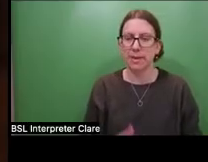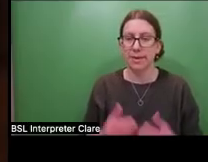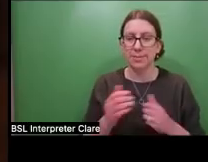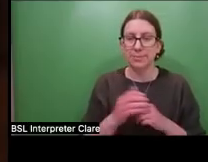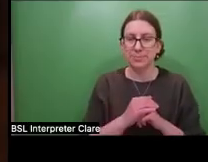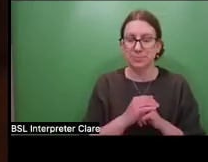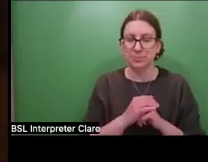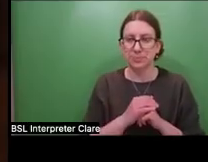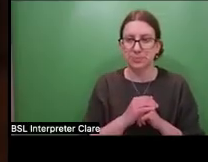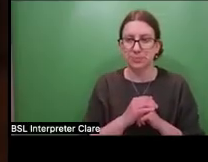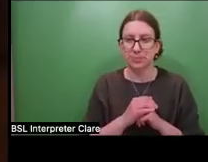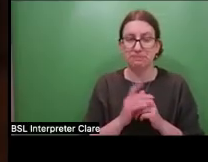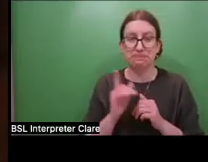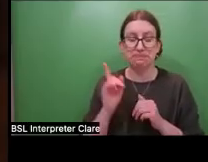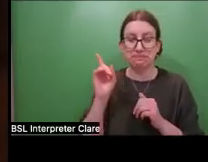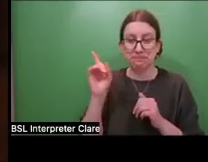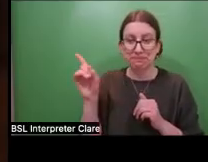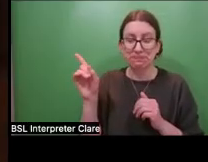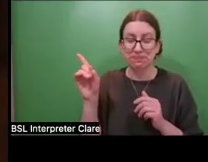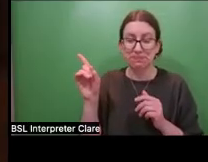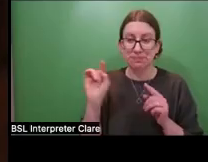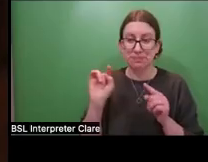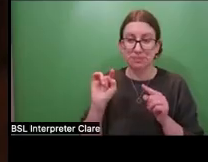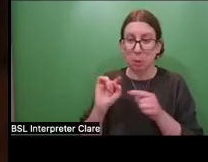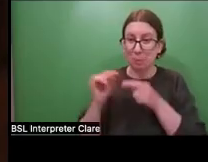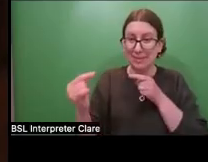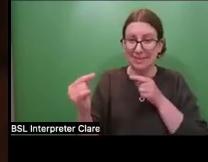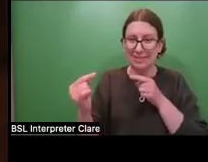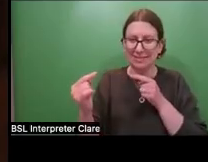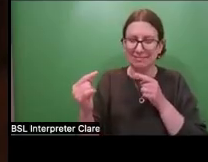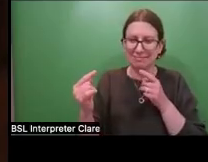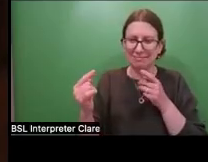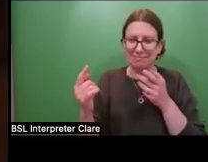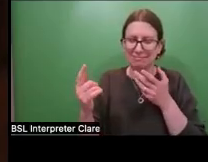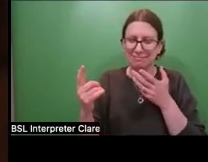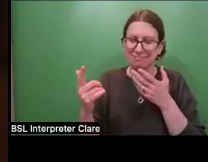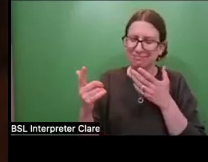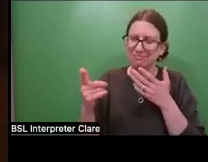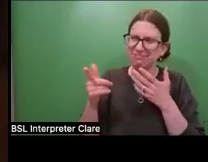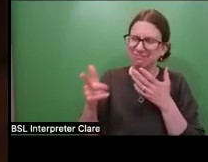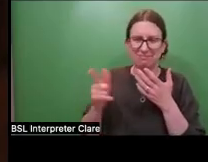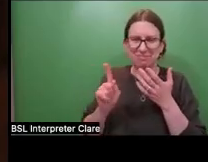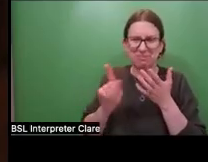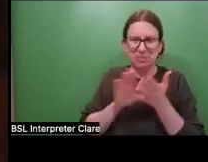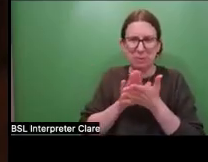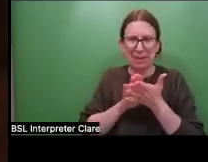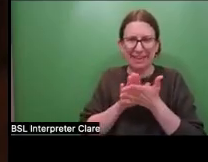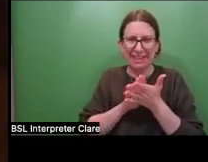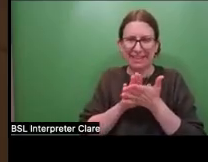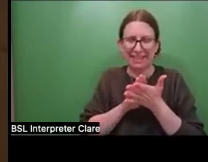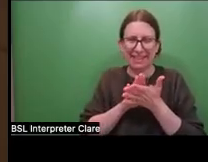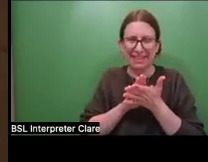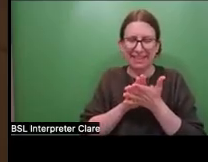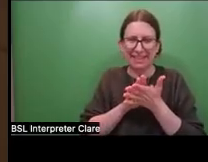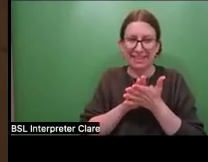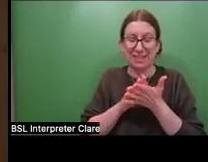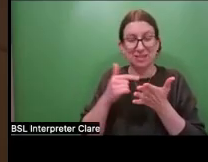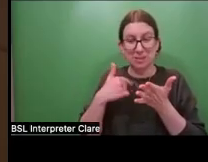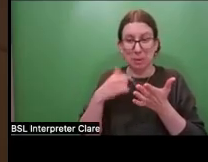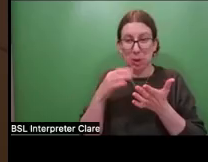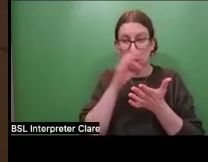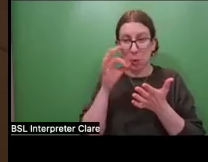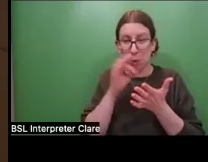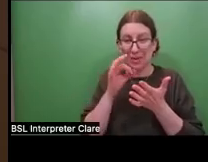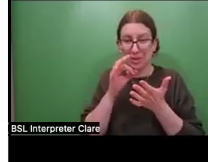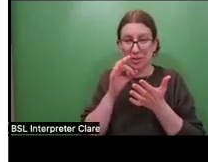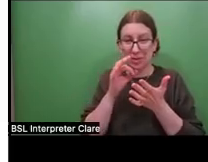So that's a complete opposite to the question, in a sense, in terms of what its meaning is, to the question I'm just going to leave you with. So